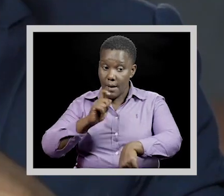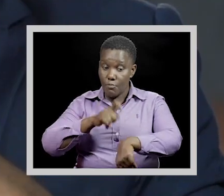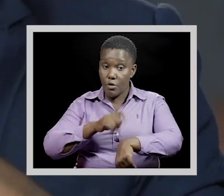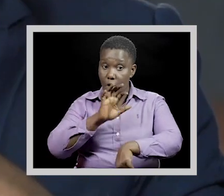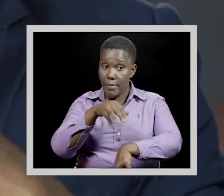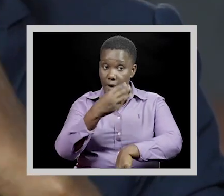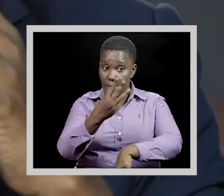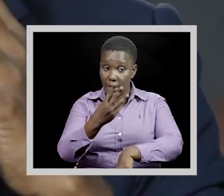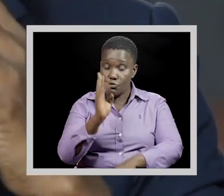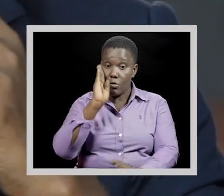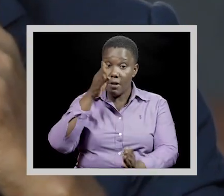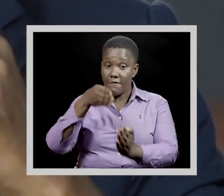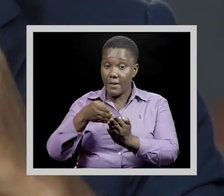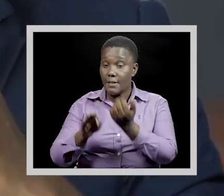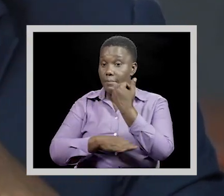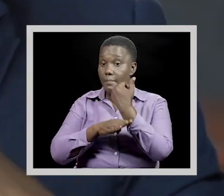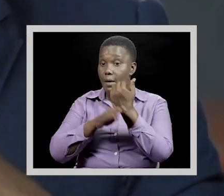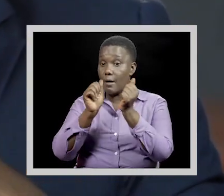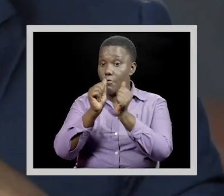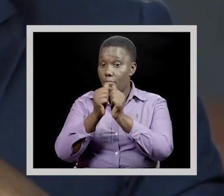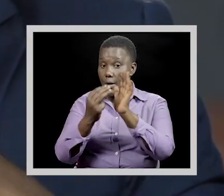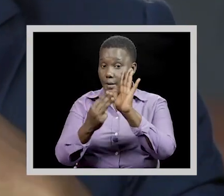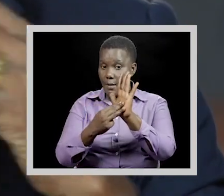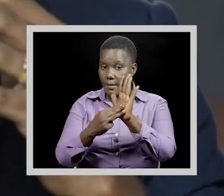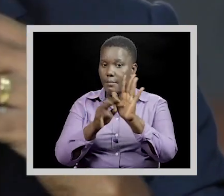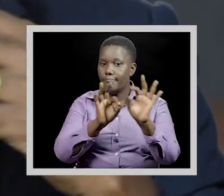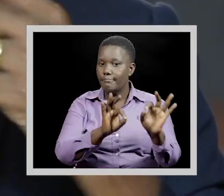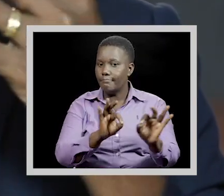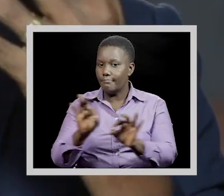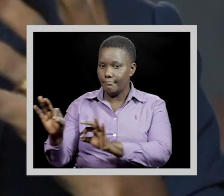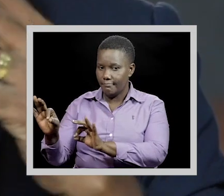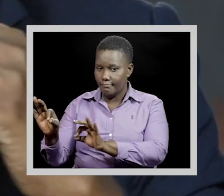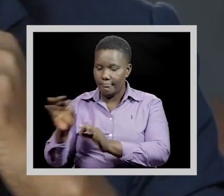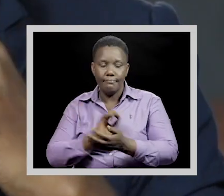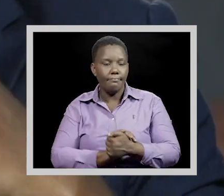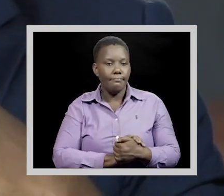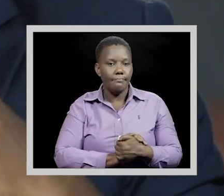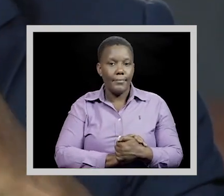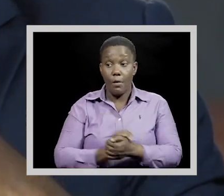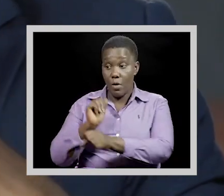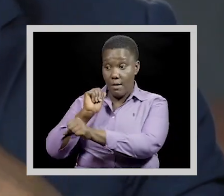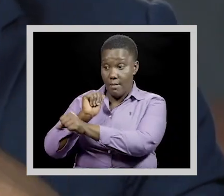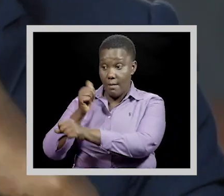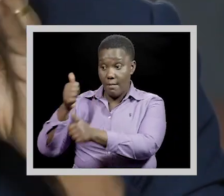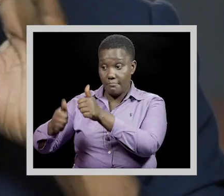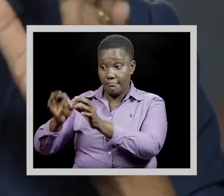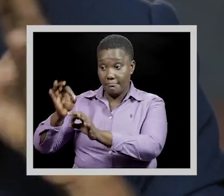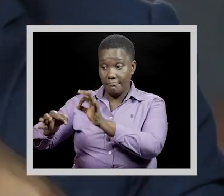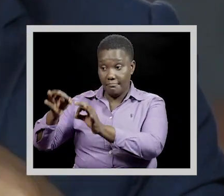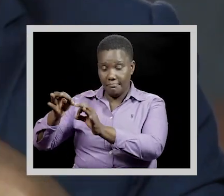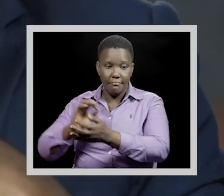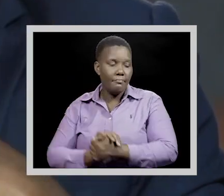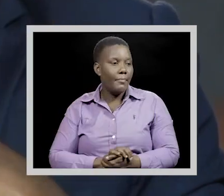go on staying in the approved school. Or if it is served after 3 years,